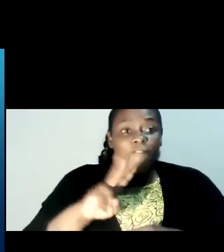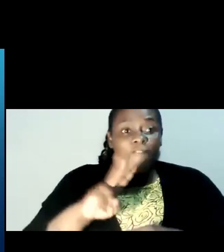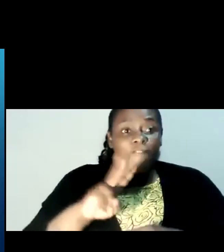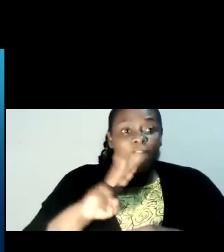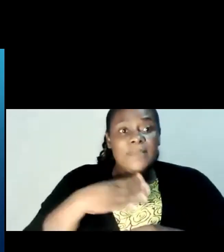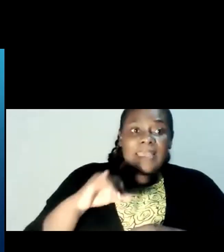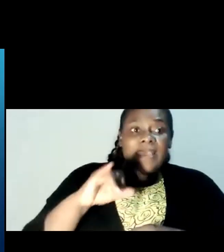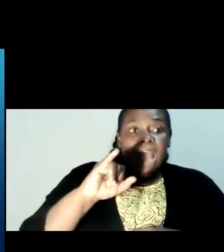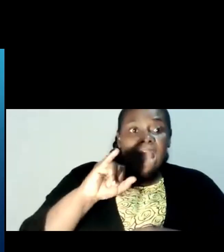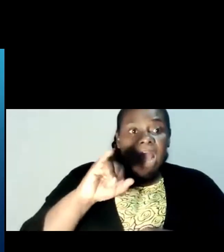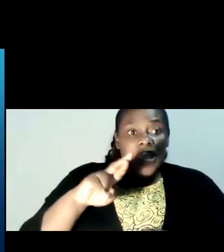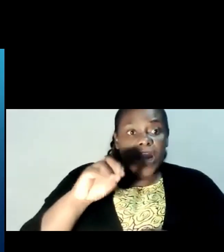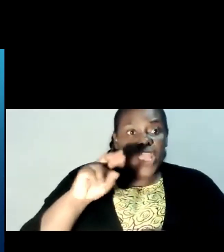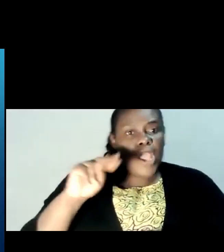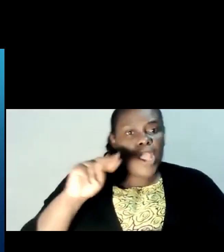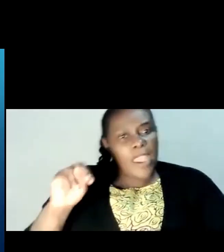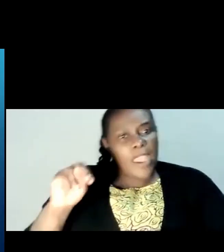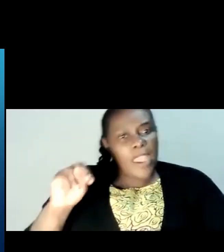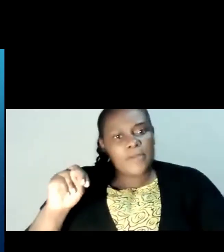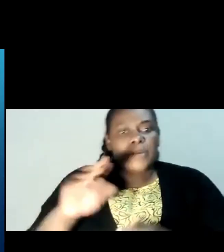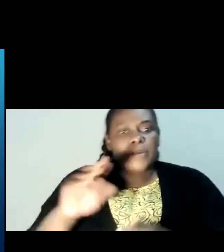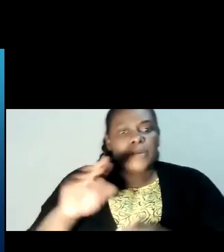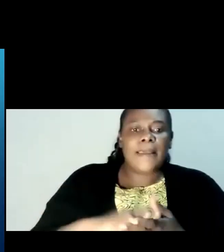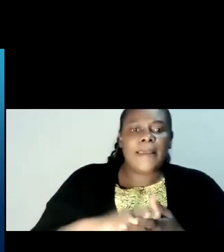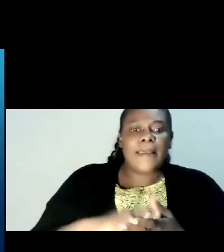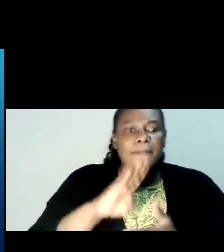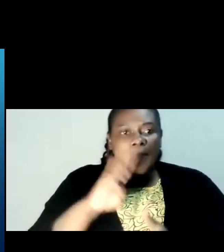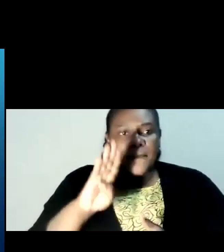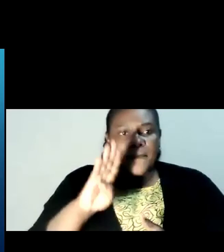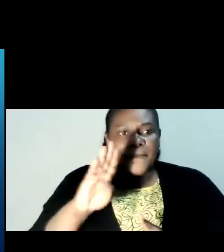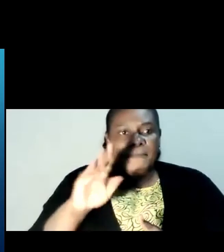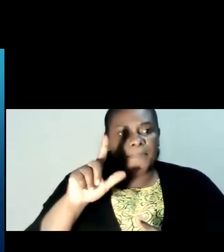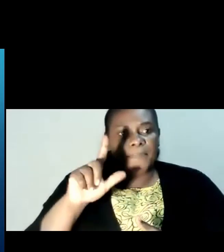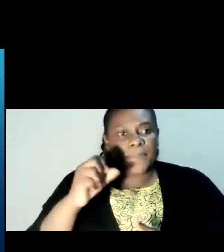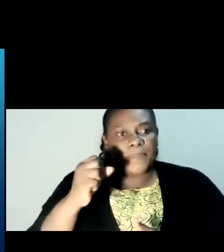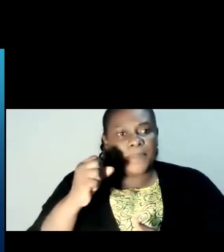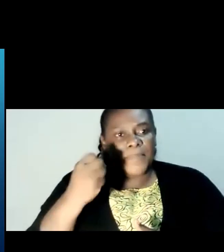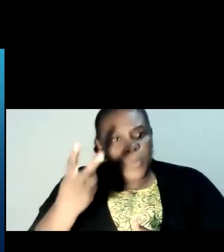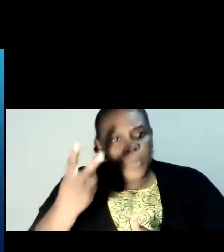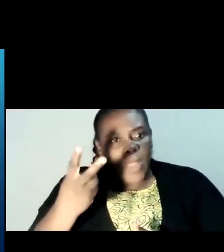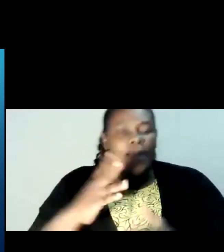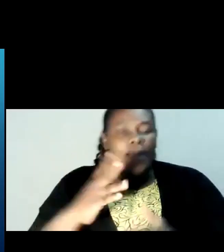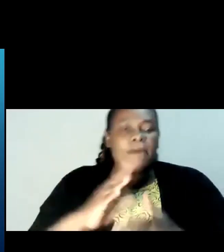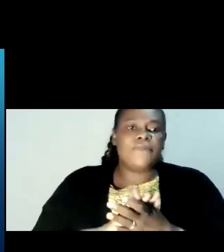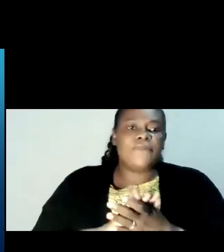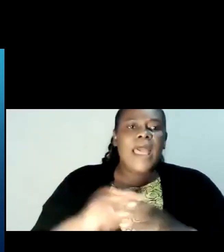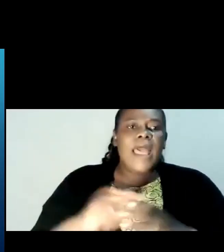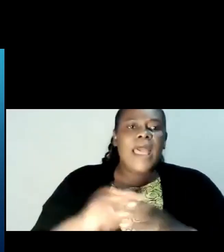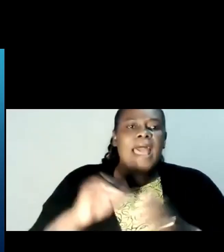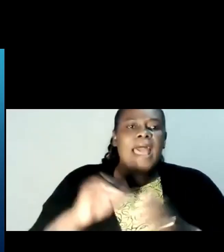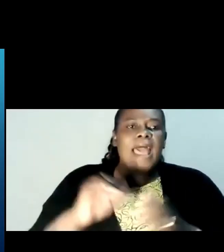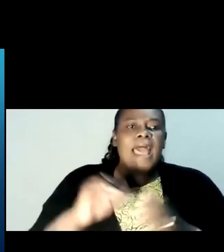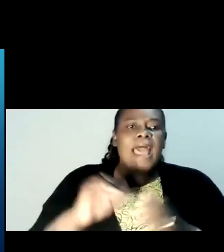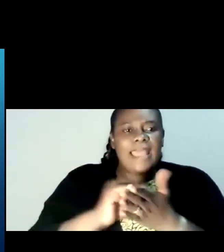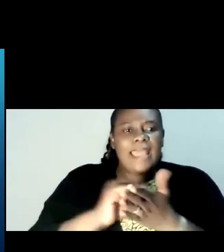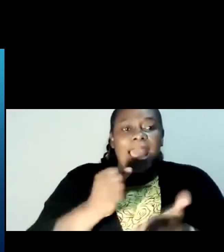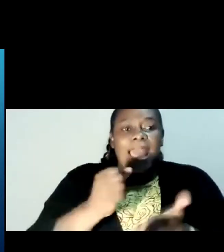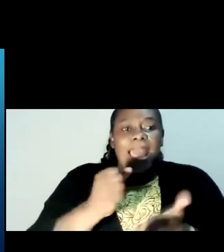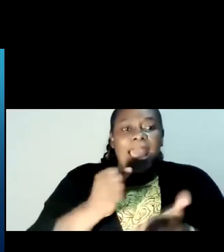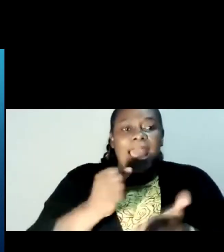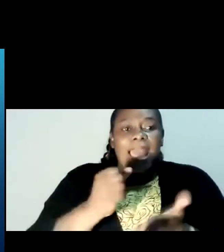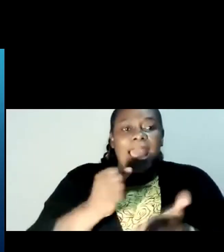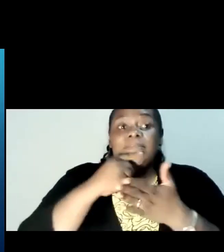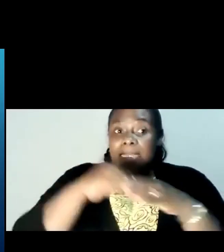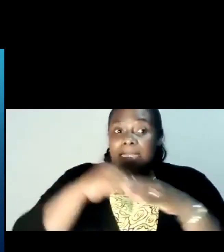Those things are going to help you to produce the blood that you need in your body to keep your hemoglobin levels